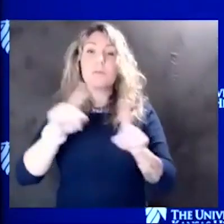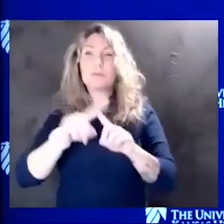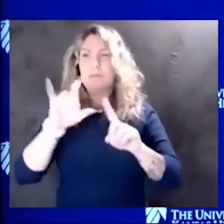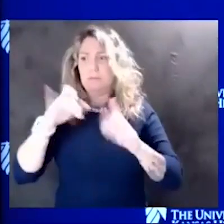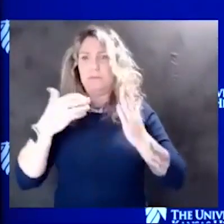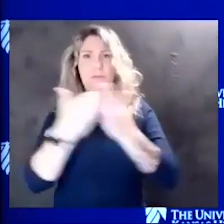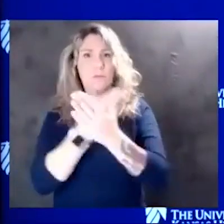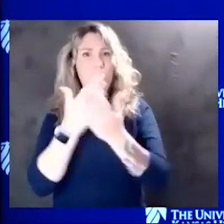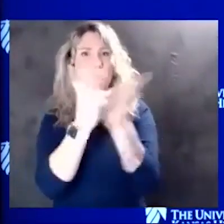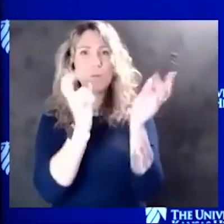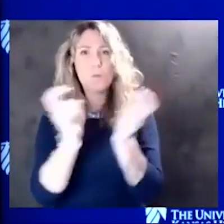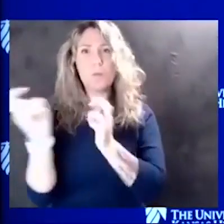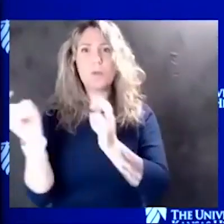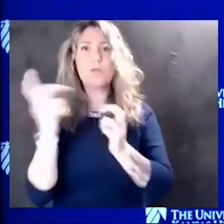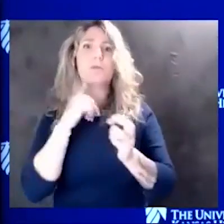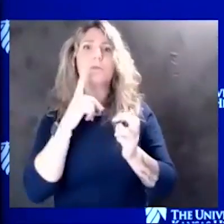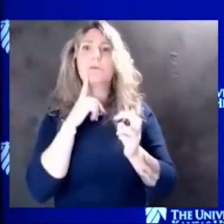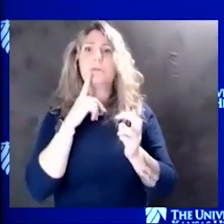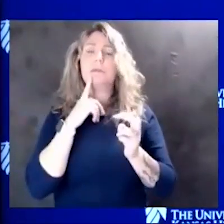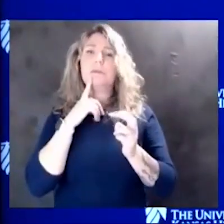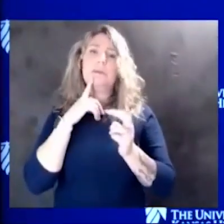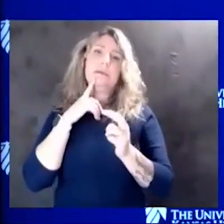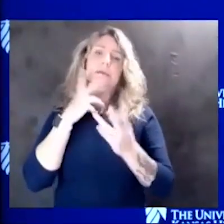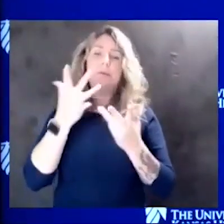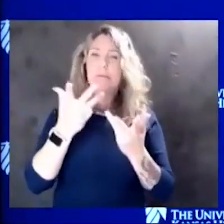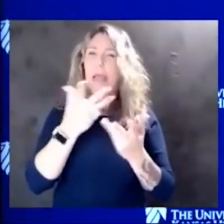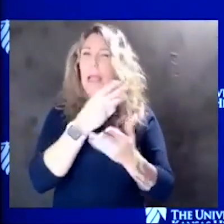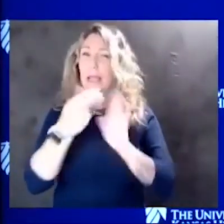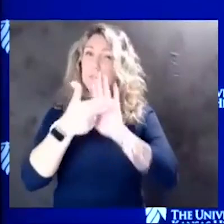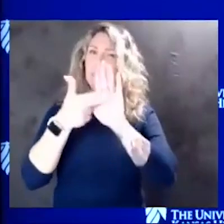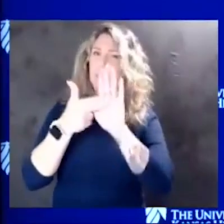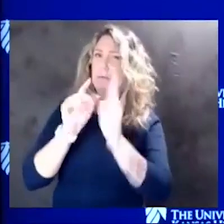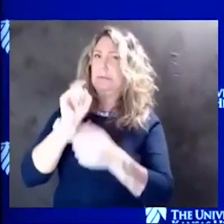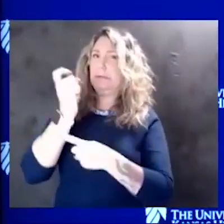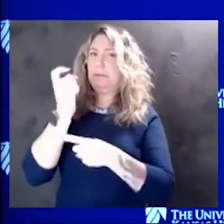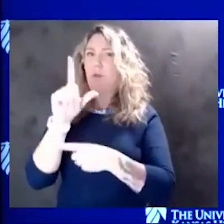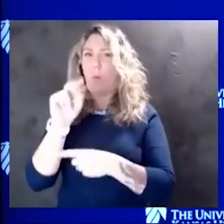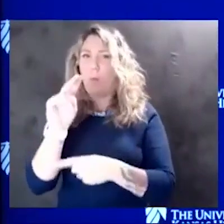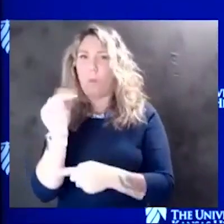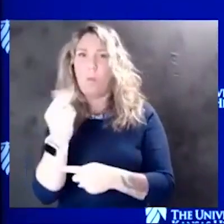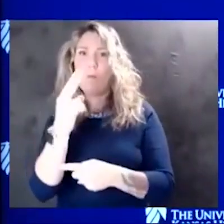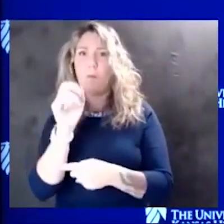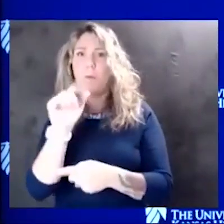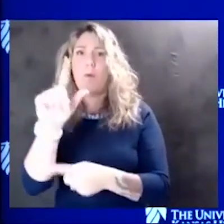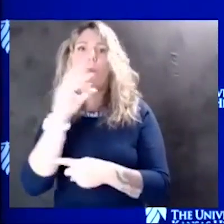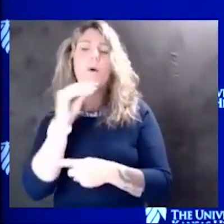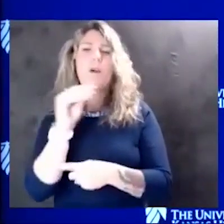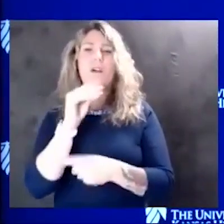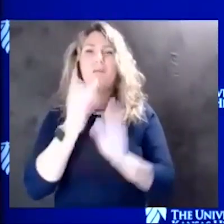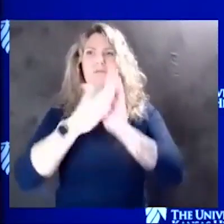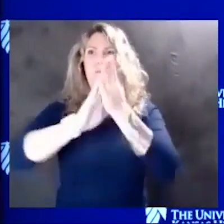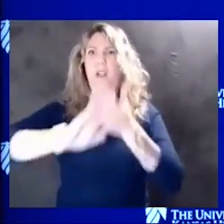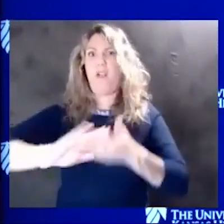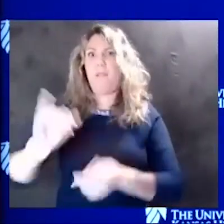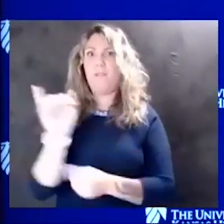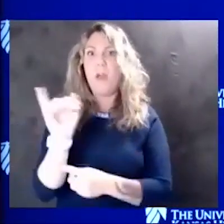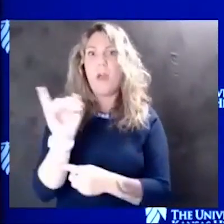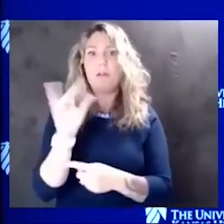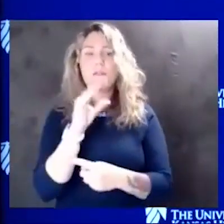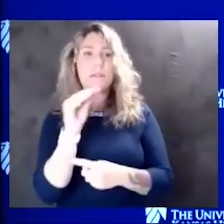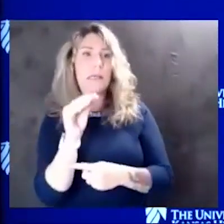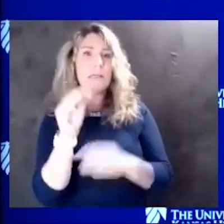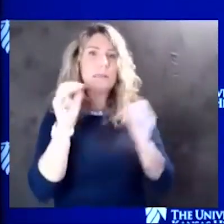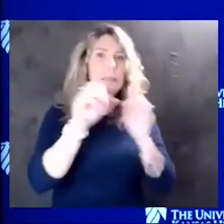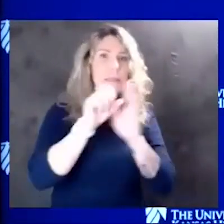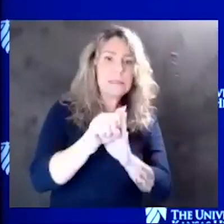with, number one, diagnosing long haul, but also being fully vaccinated and getting infected, and either being, like you said, asymptomatic or